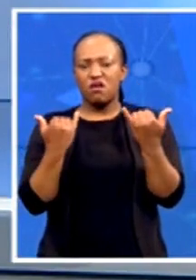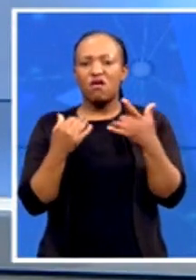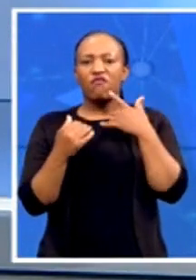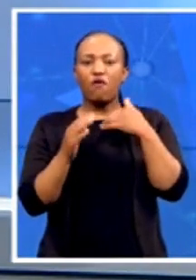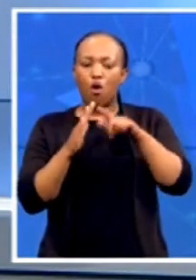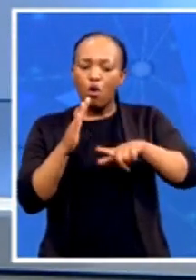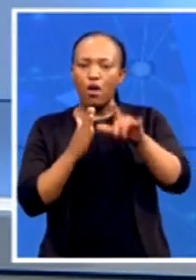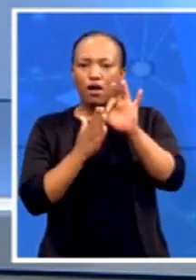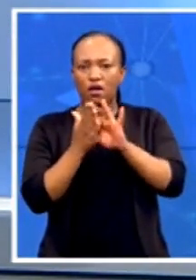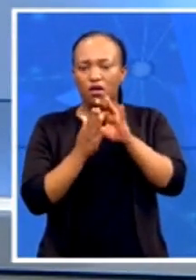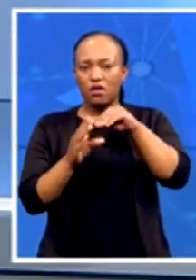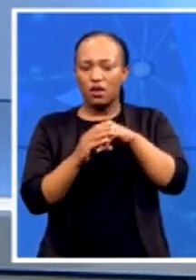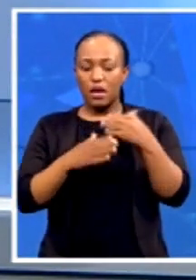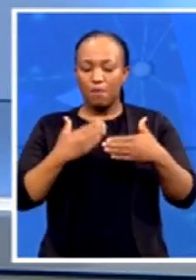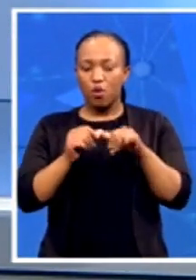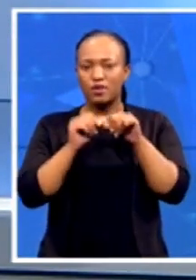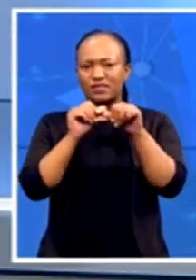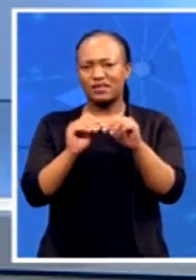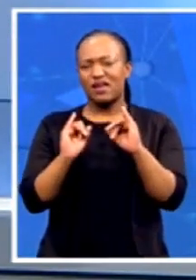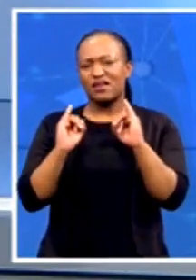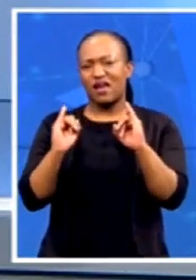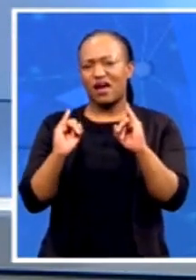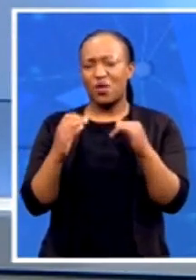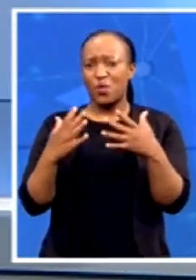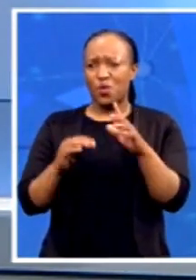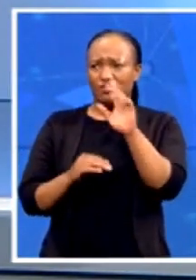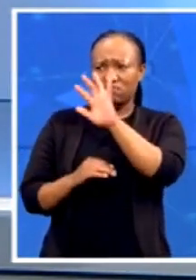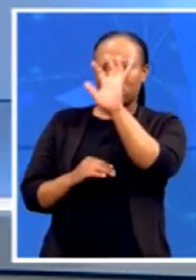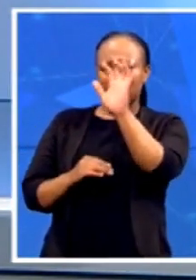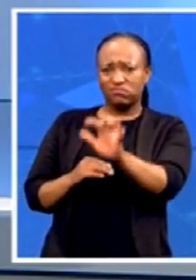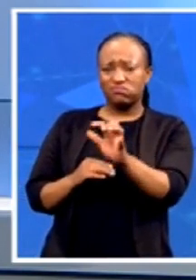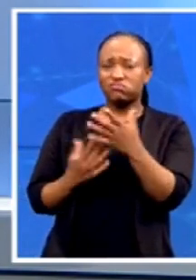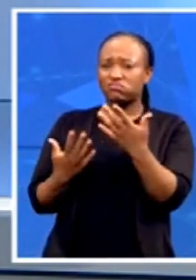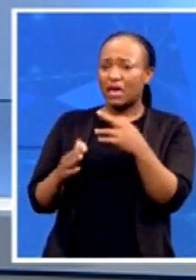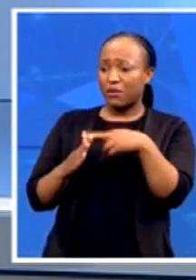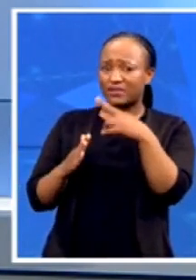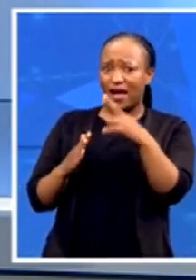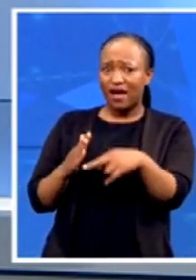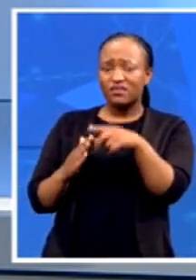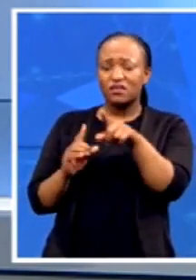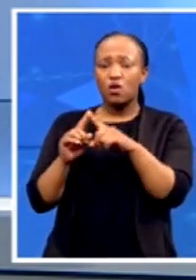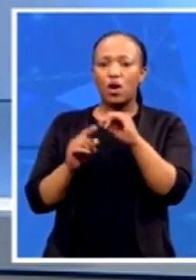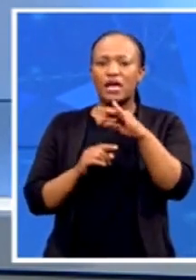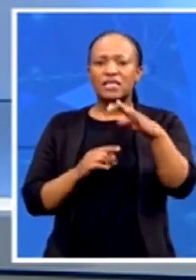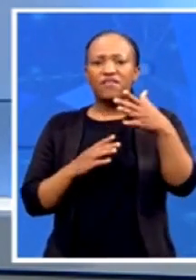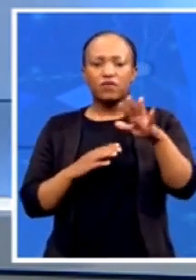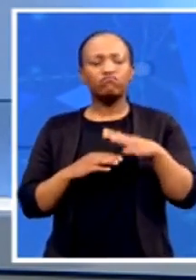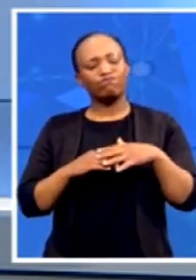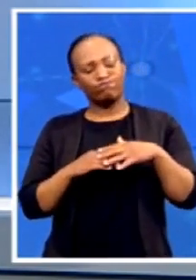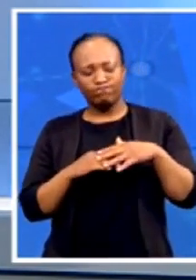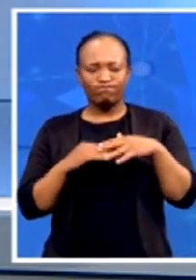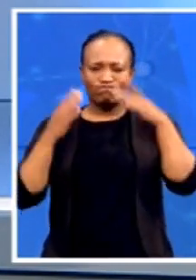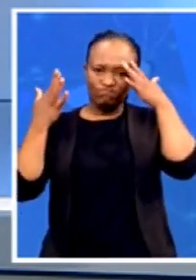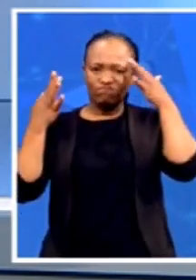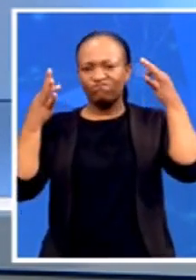a questionable poll result. He says the IEC has taken an arbitrary decision to reduce the party to a